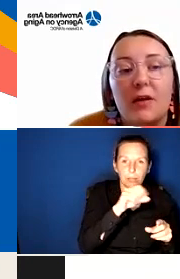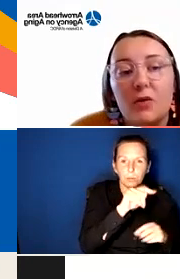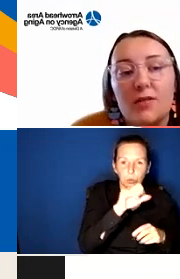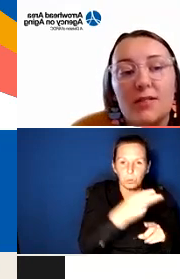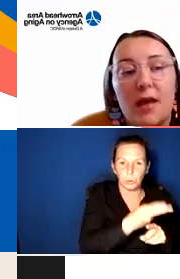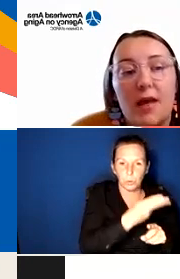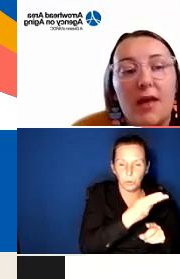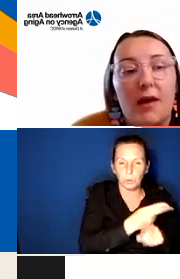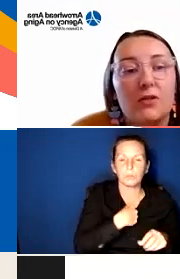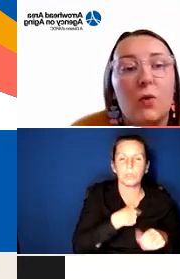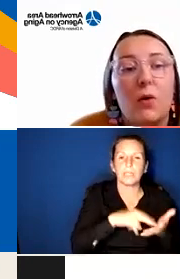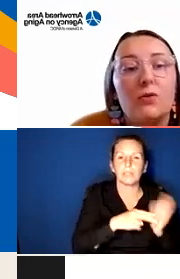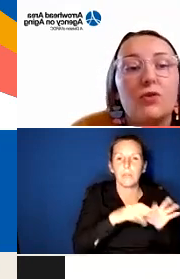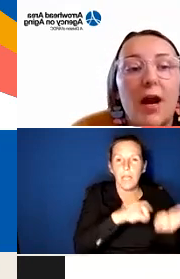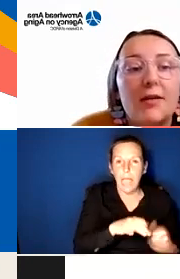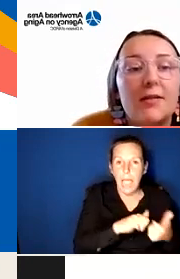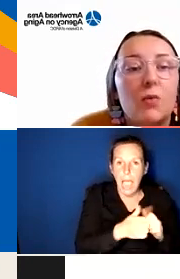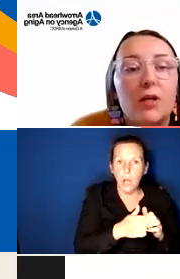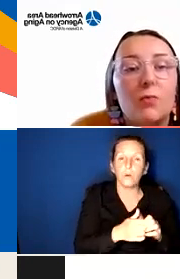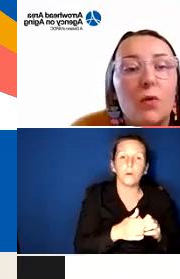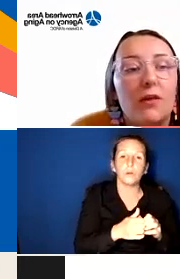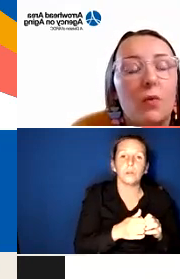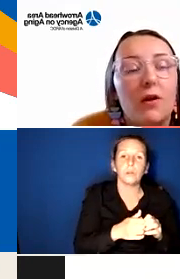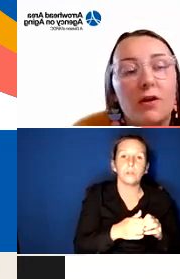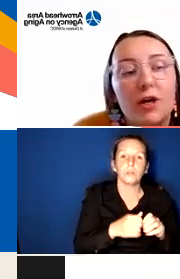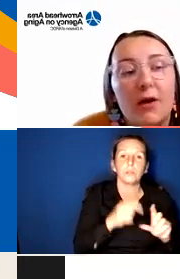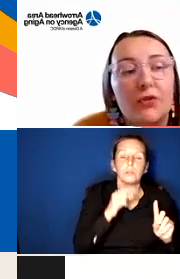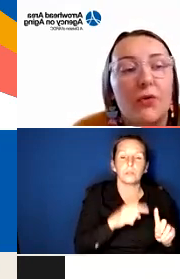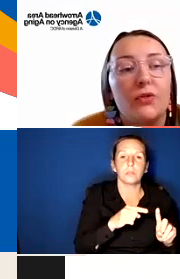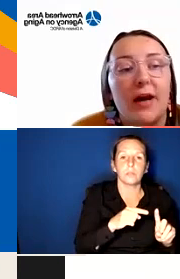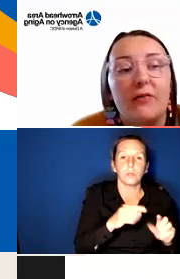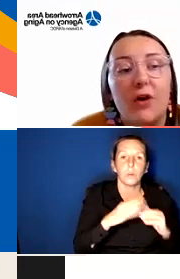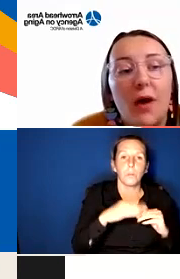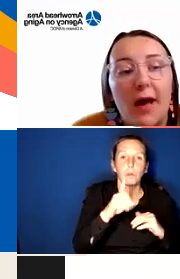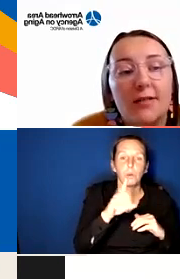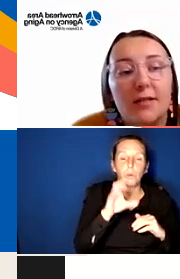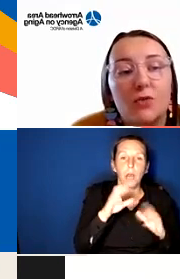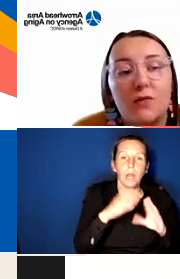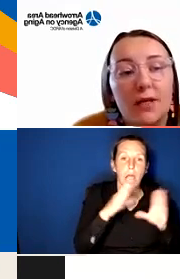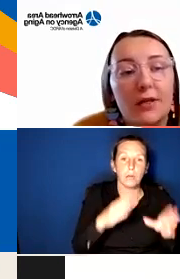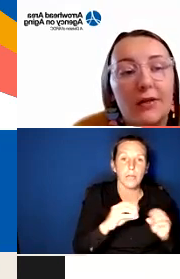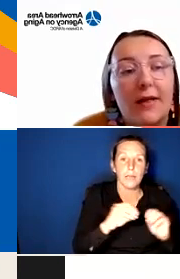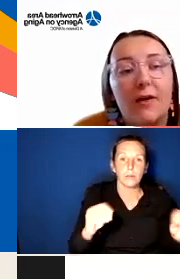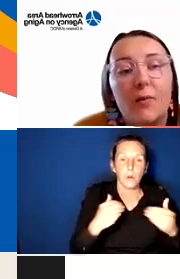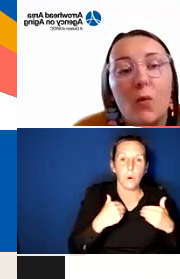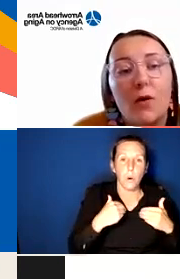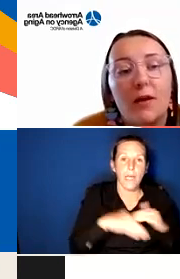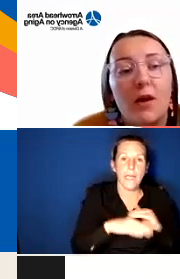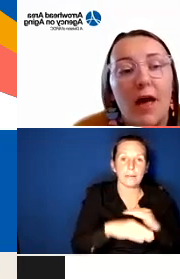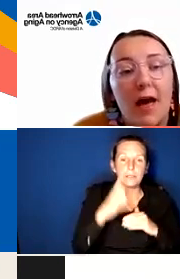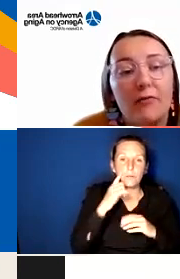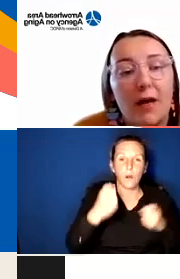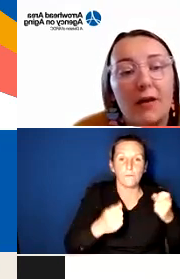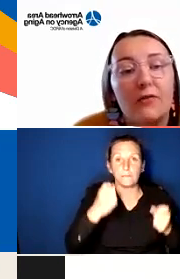defined by the USDA as, quote, tracts in which more than 100 households have no access to a vehicle and are more